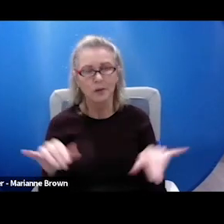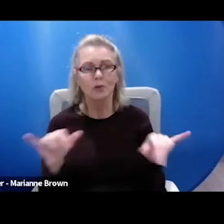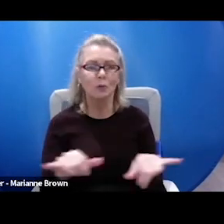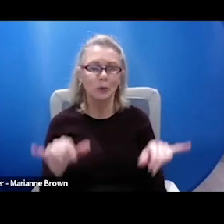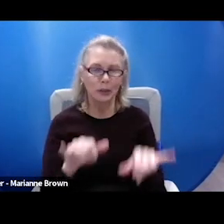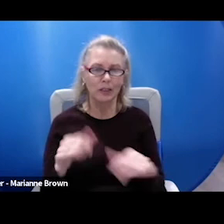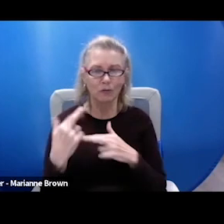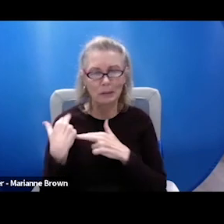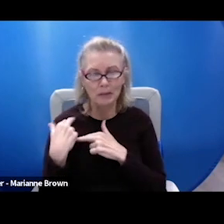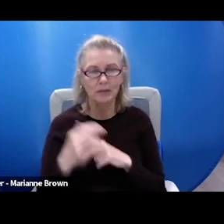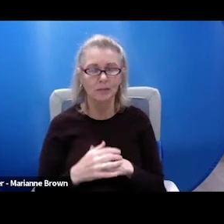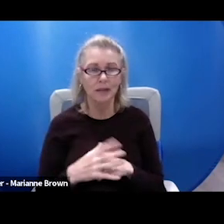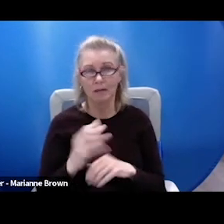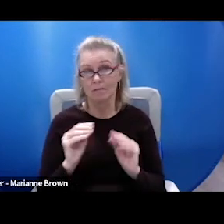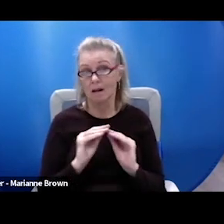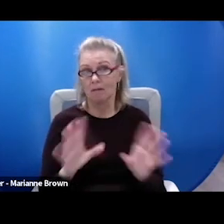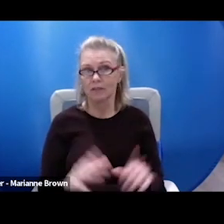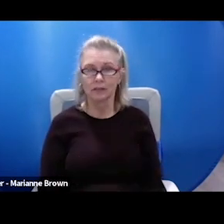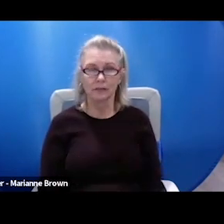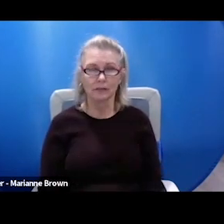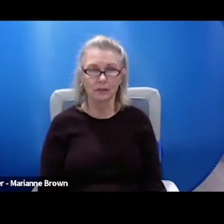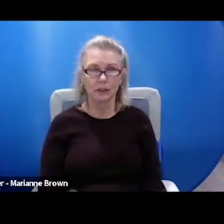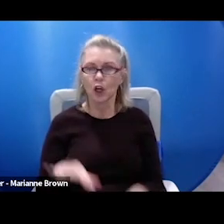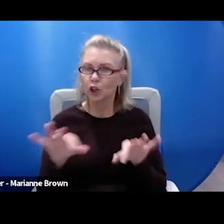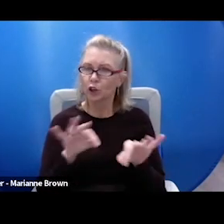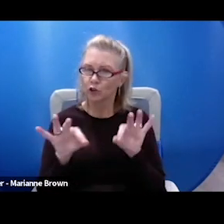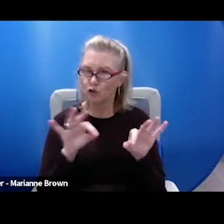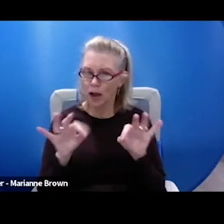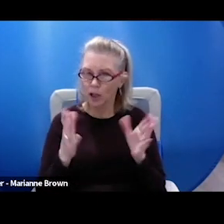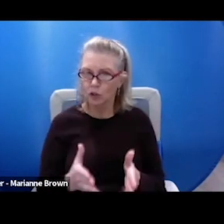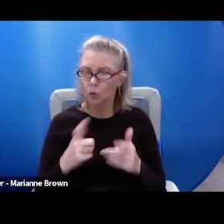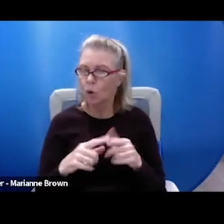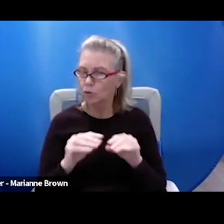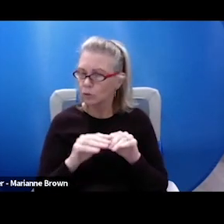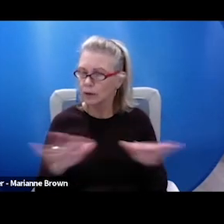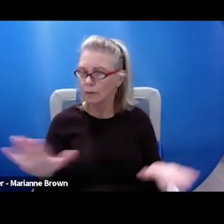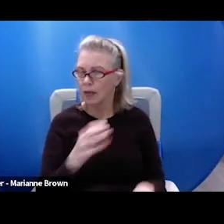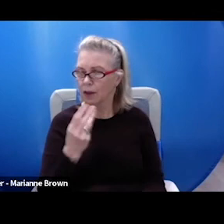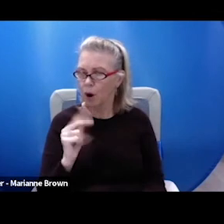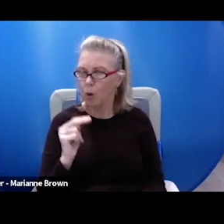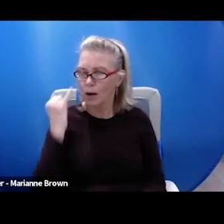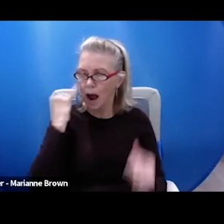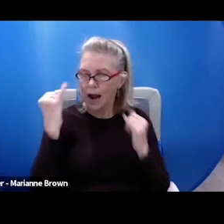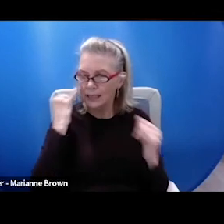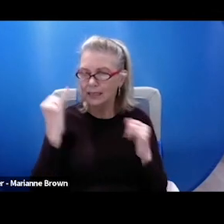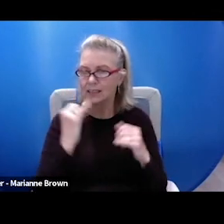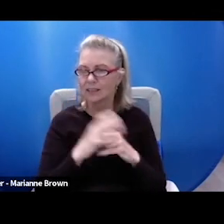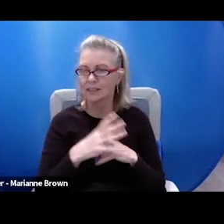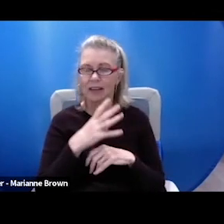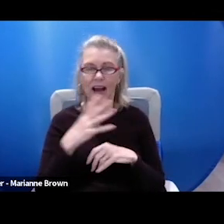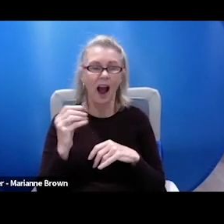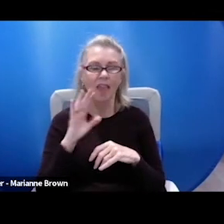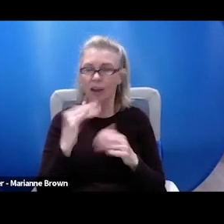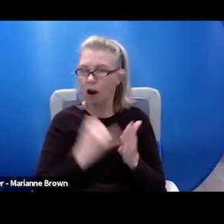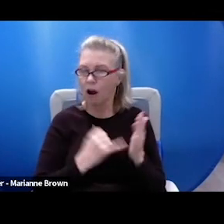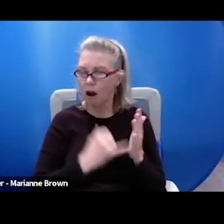responsibilities. And obviously, curators want to disseminate their own ideas. about their projects, about the art they're working